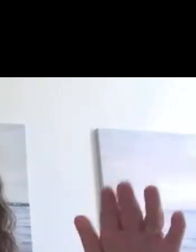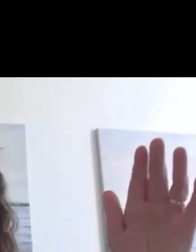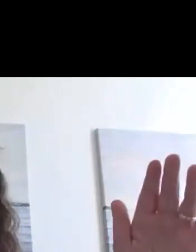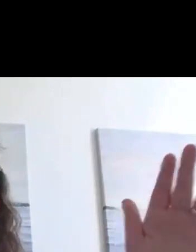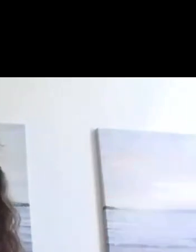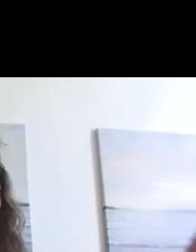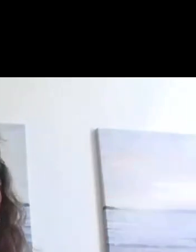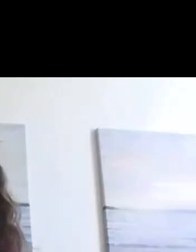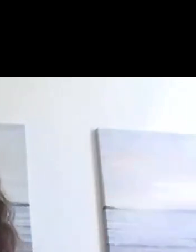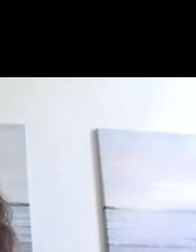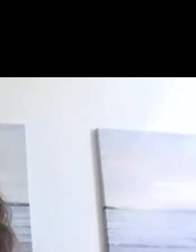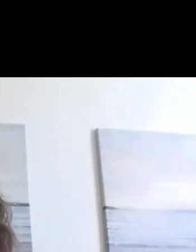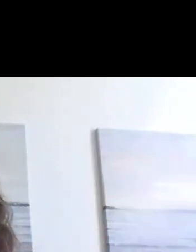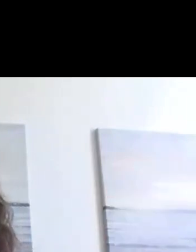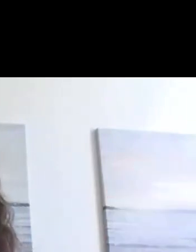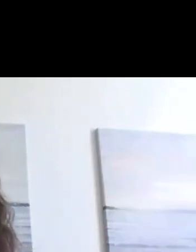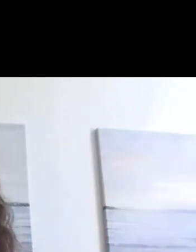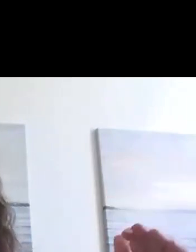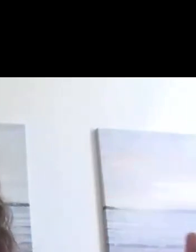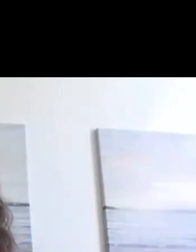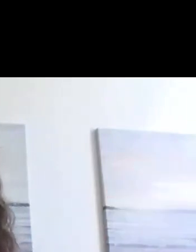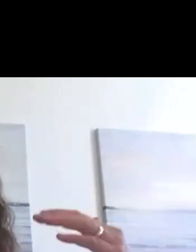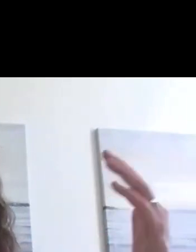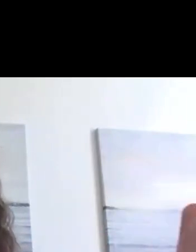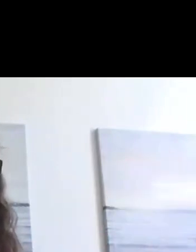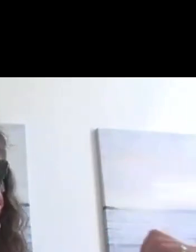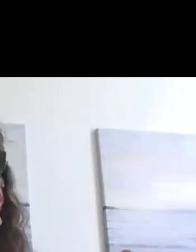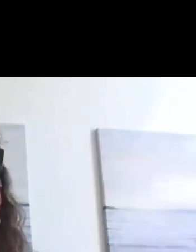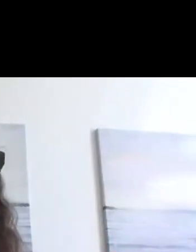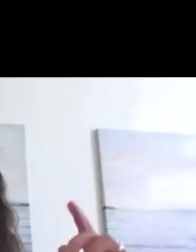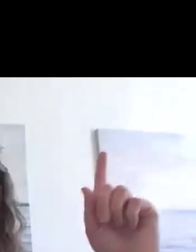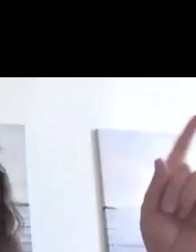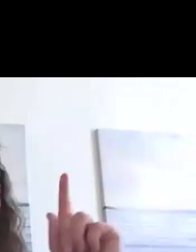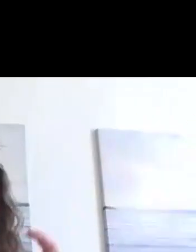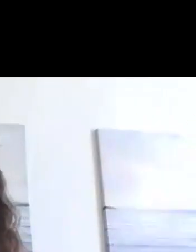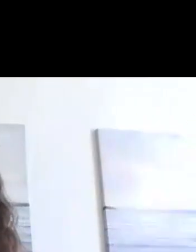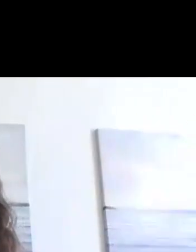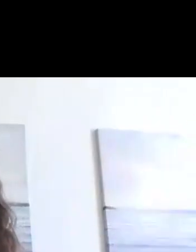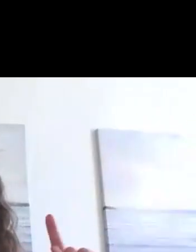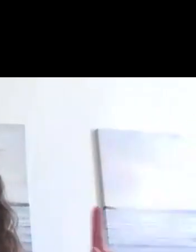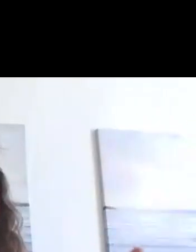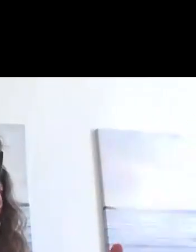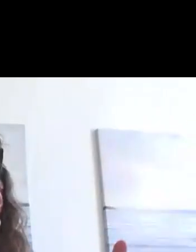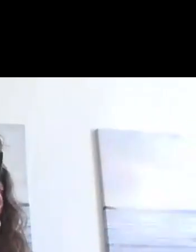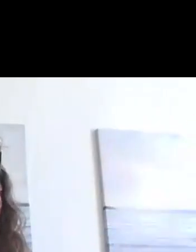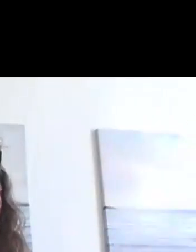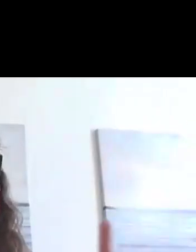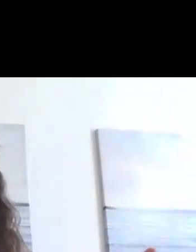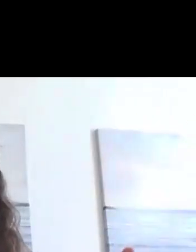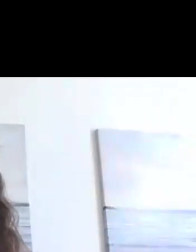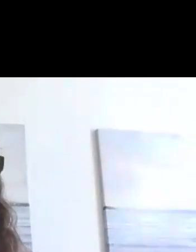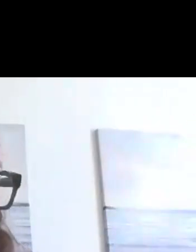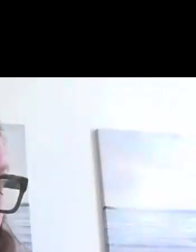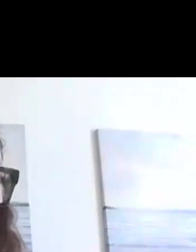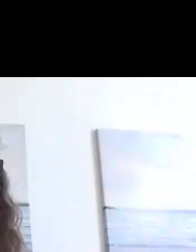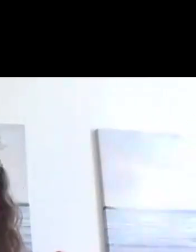paying for home care. We had a candidate who proposed Medicare at home. We're not there yet nationally, but in California, we are